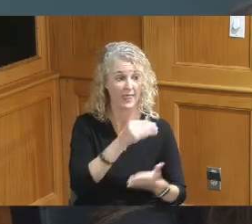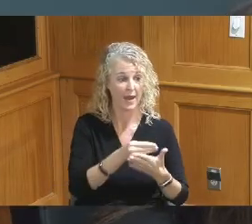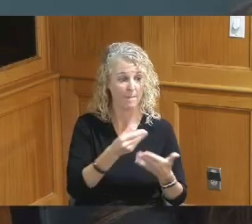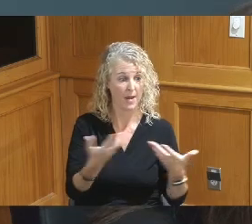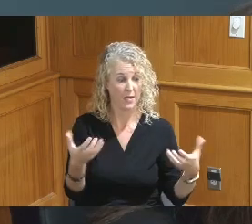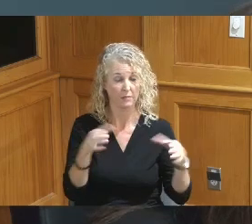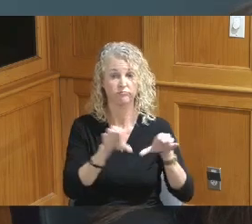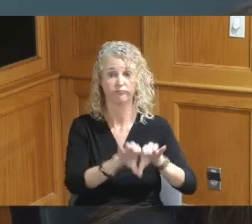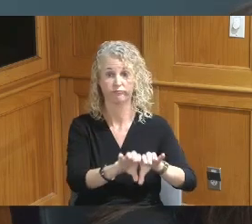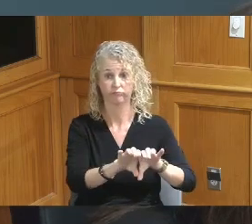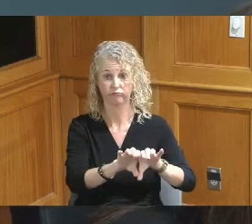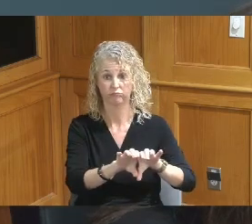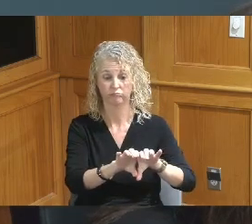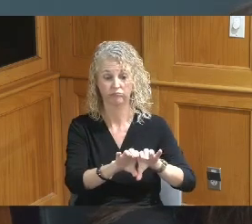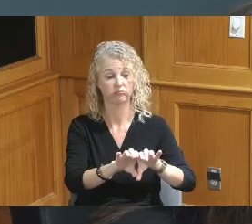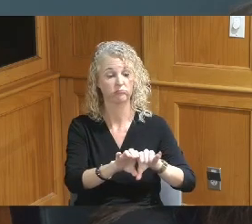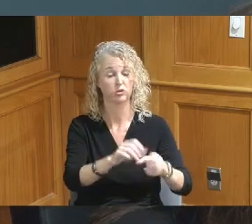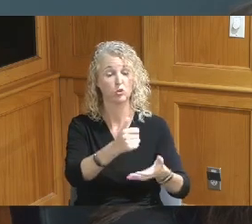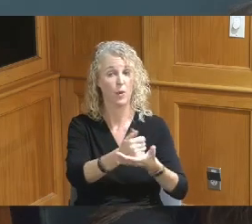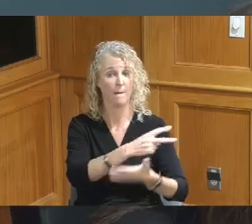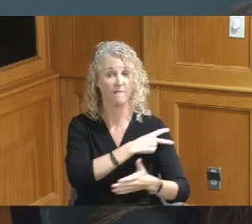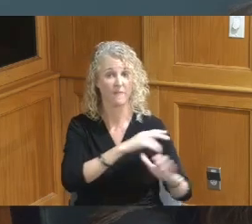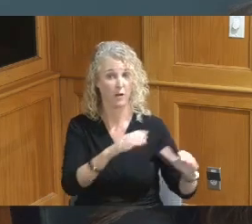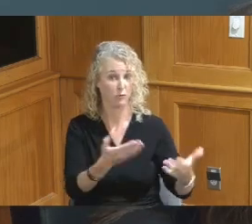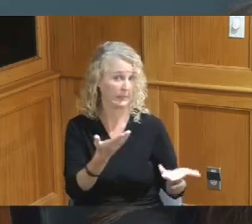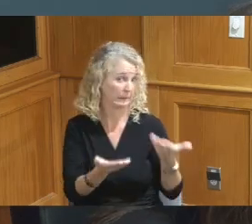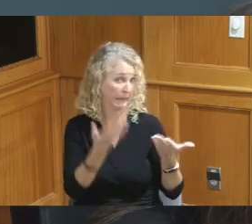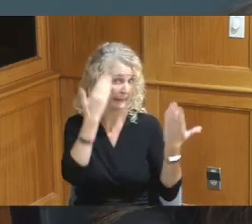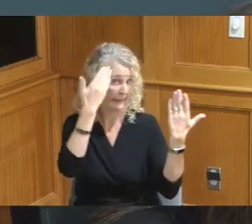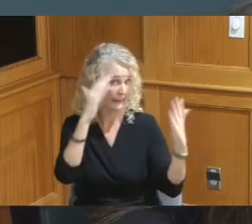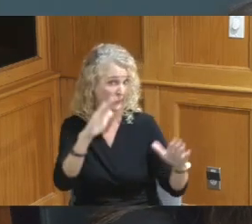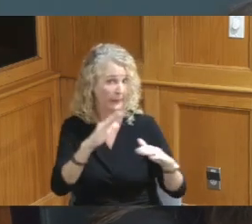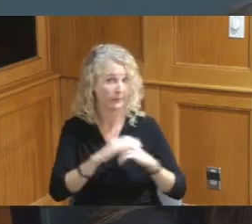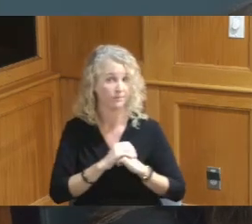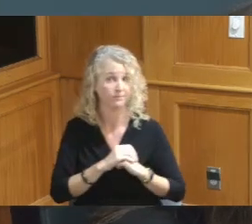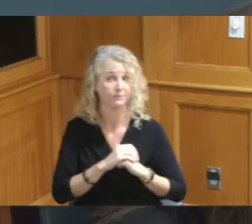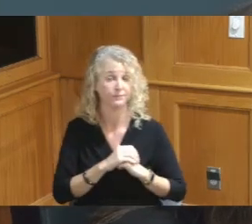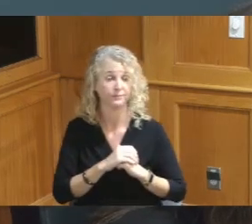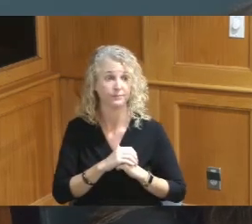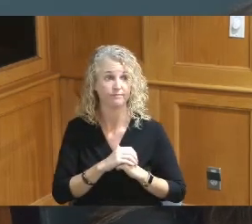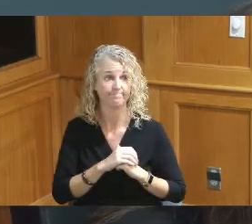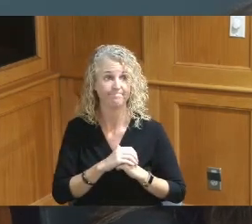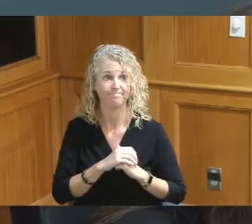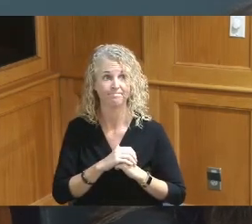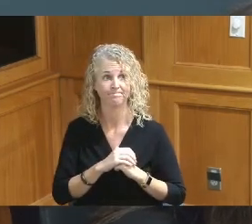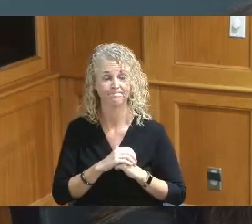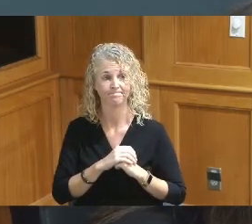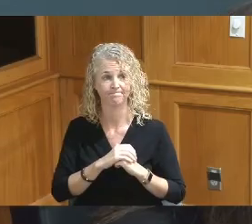grant situation for Veterans Administration and housing.